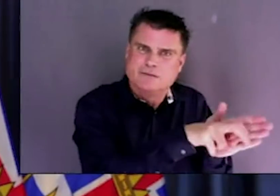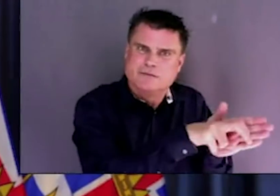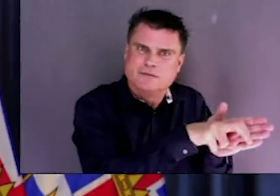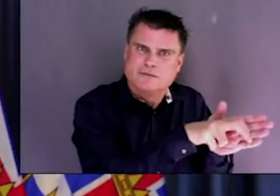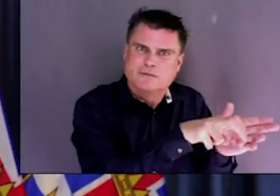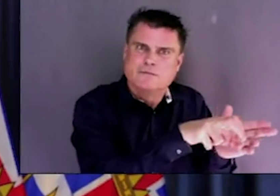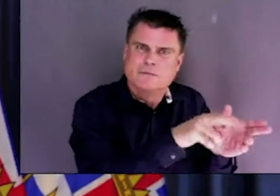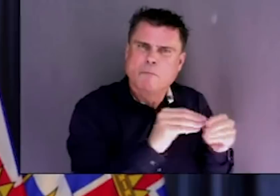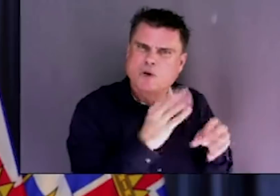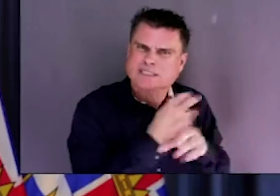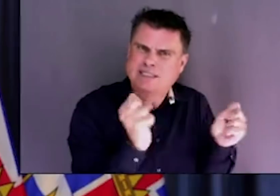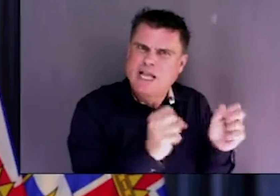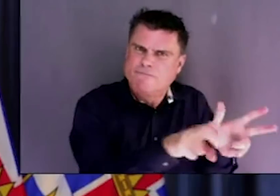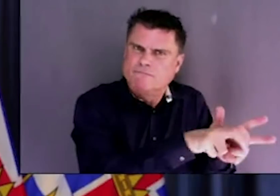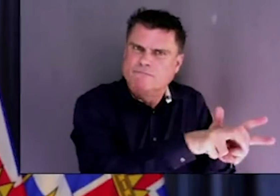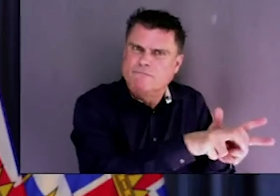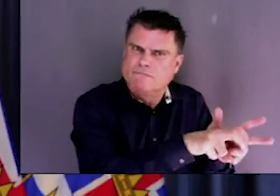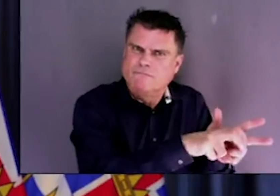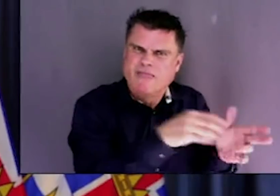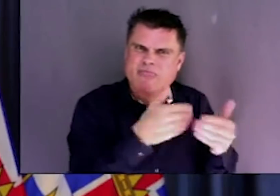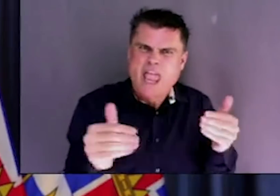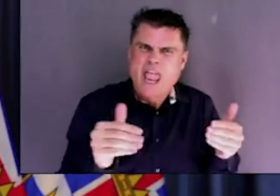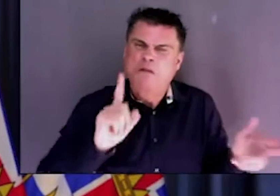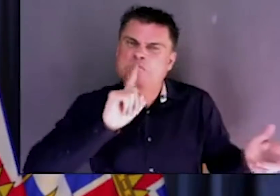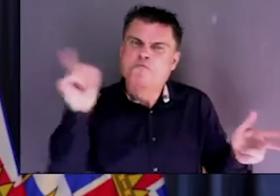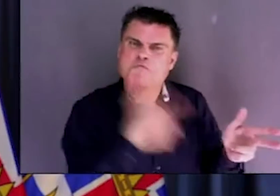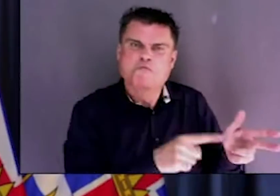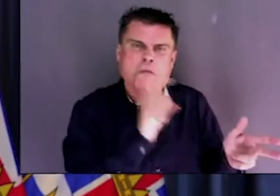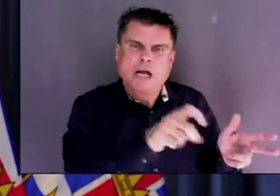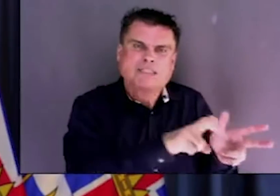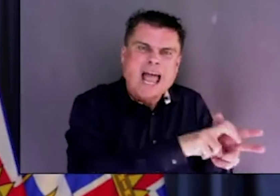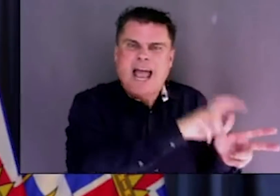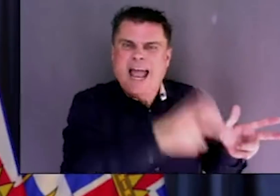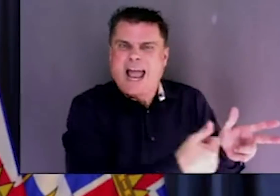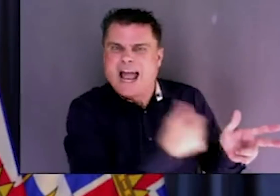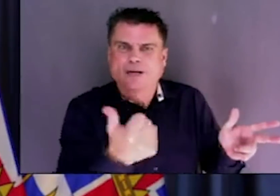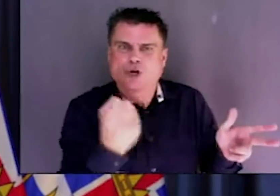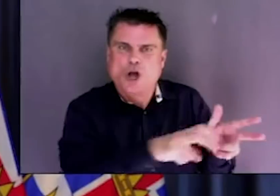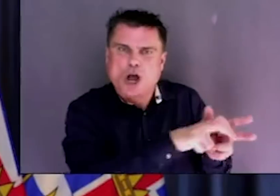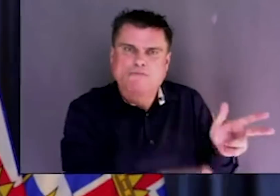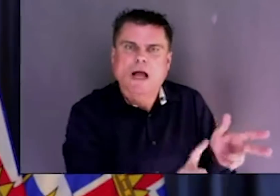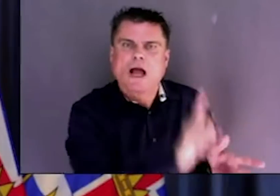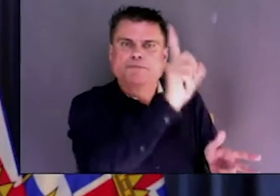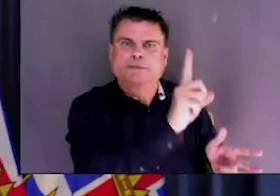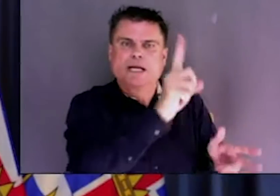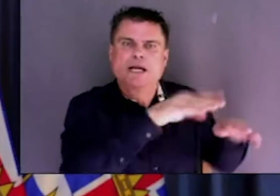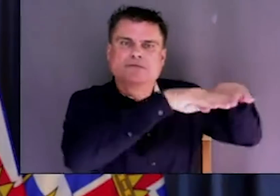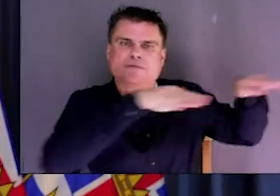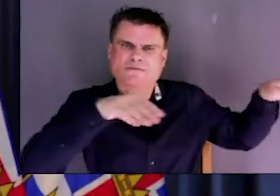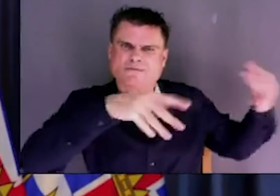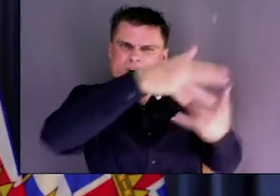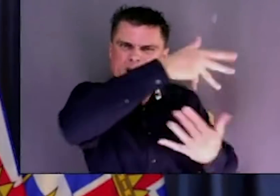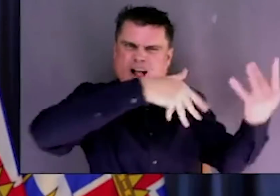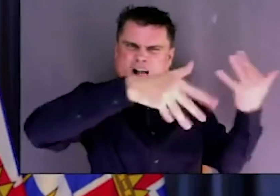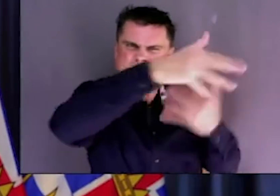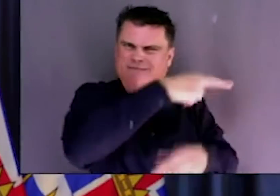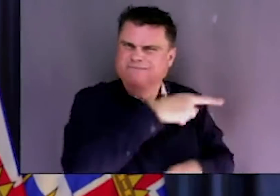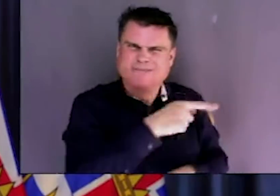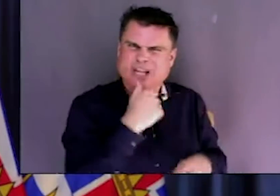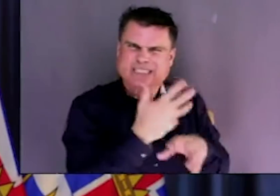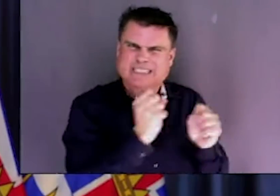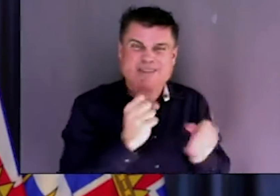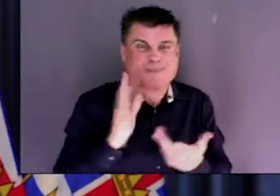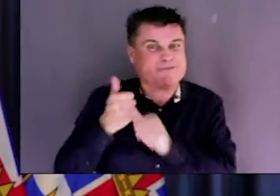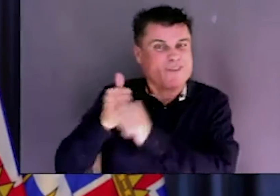collect COVID-19. I made that clear to the Prime Minister. He absolutely understands that. But rules are in place not for the fun of it. They're in place for